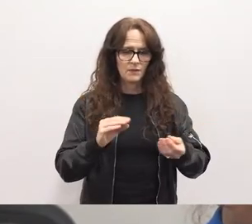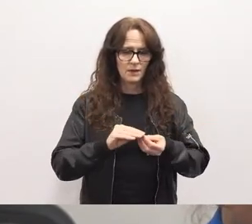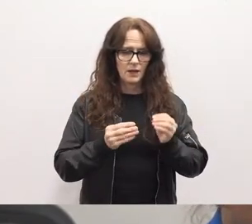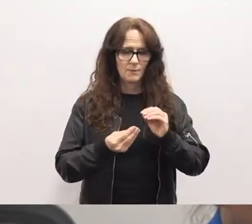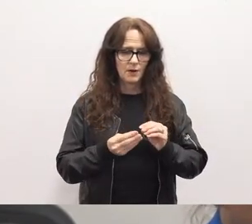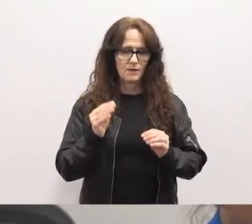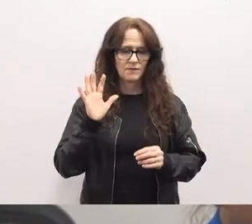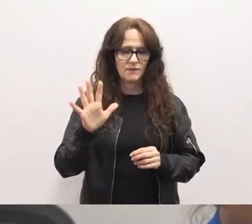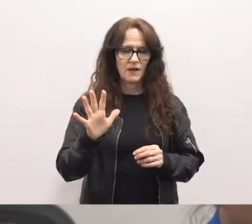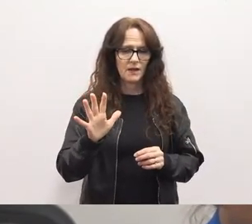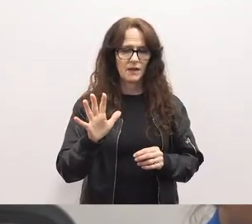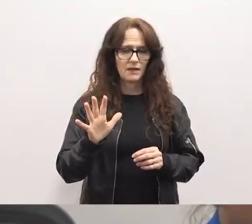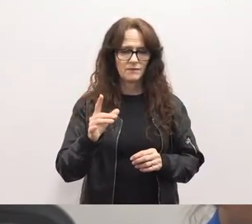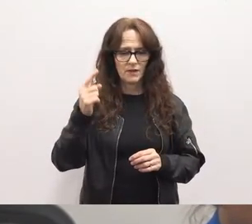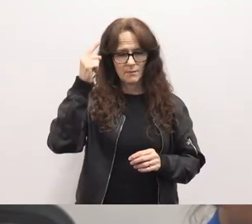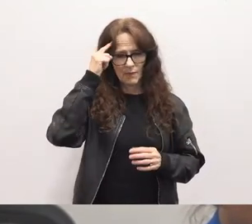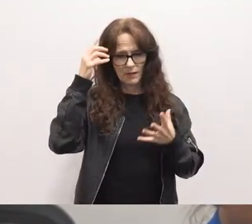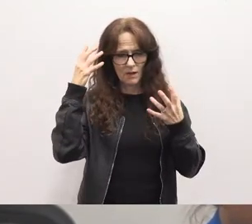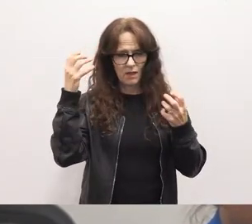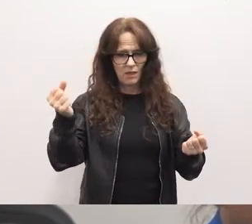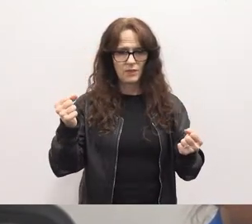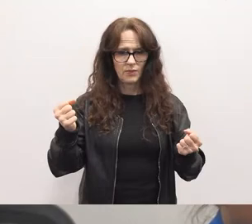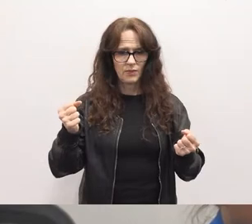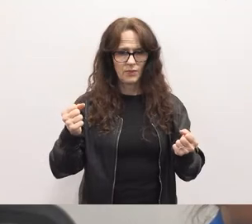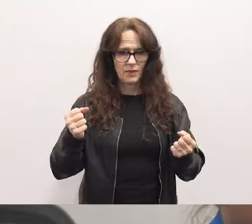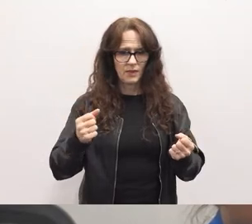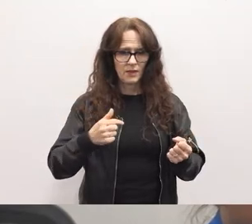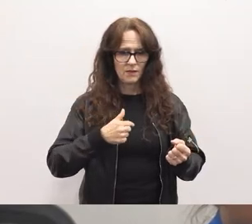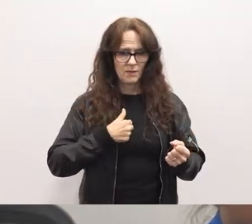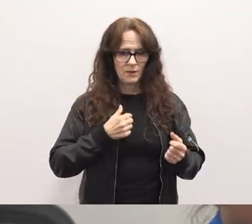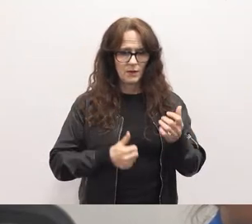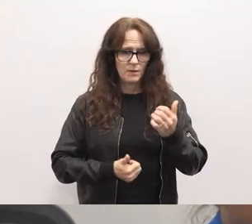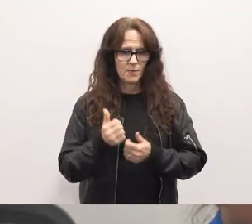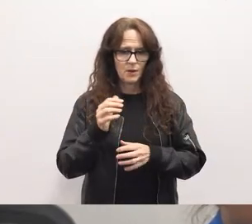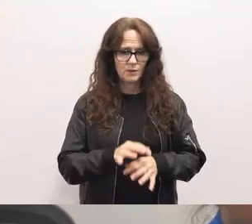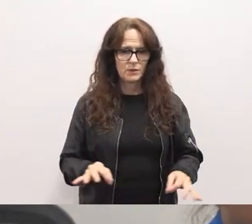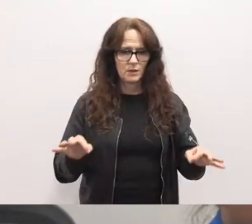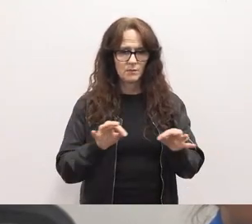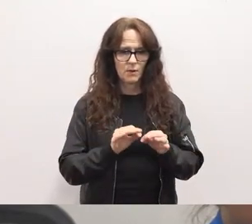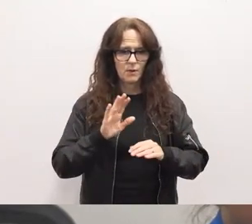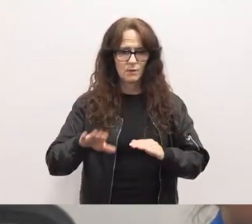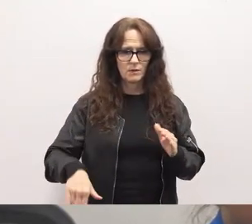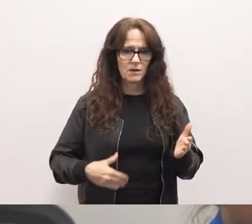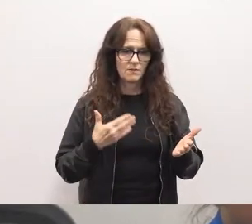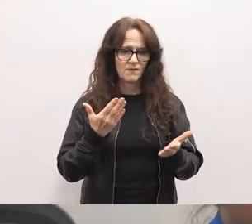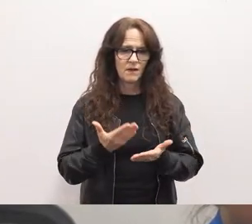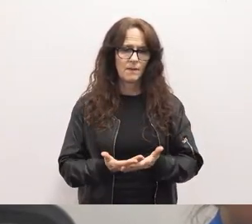5, and it's on mental health. And to me, I feel like this is the most important one of all.